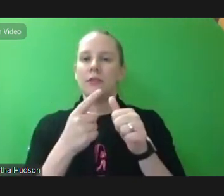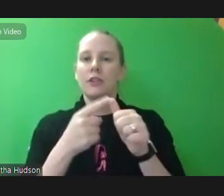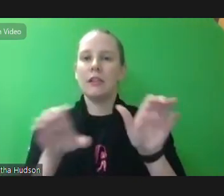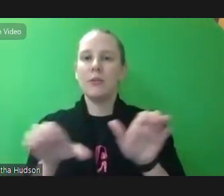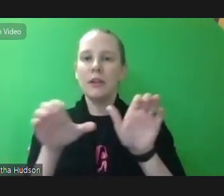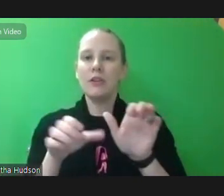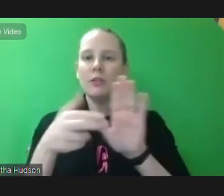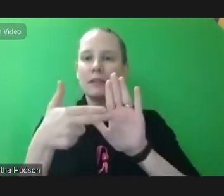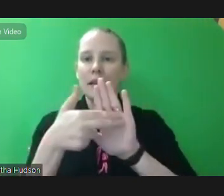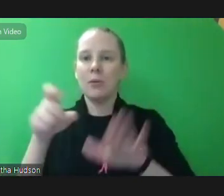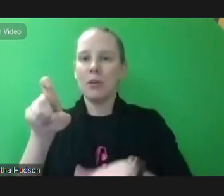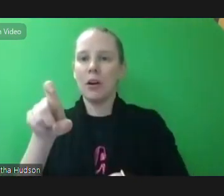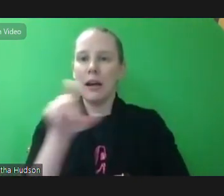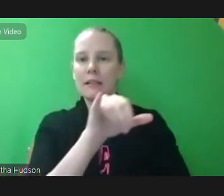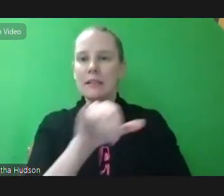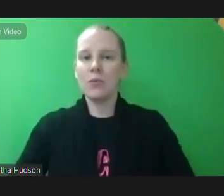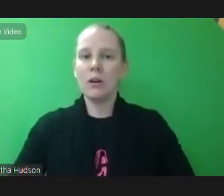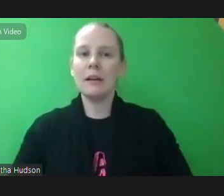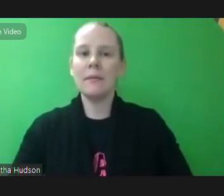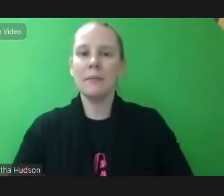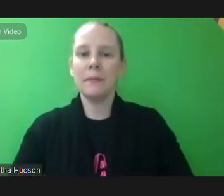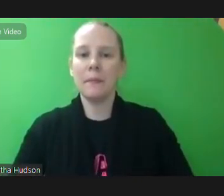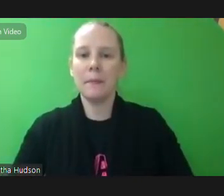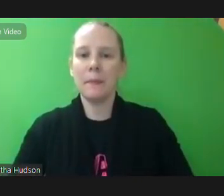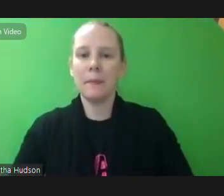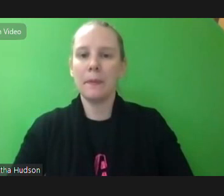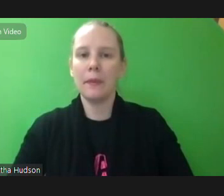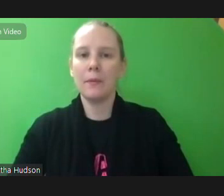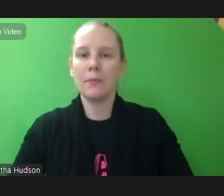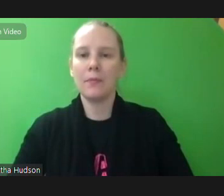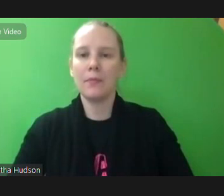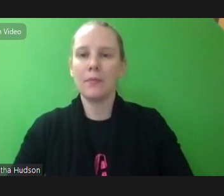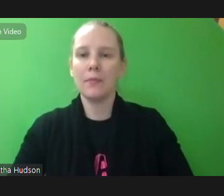So the first thing we do is label our x and y.